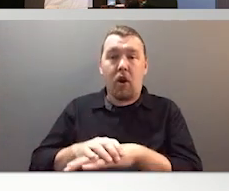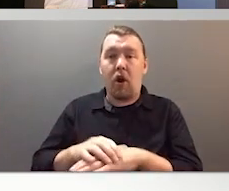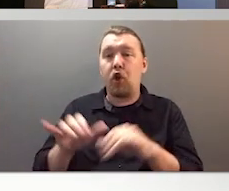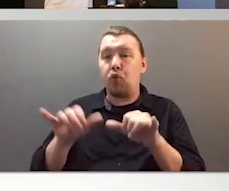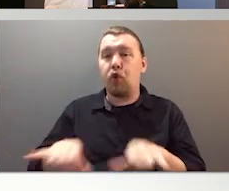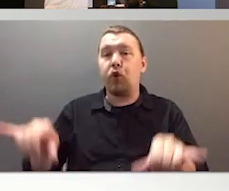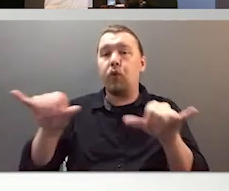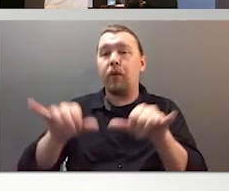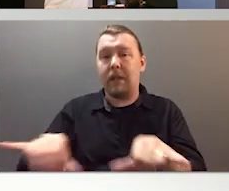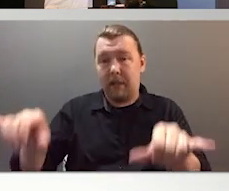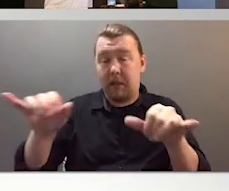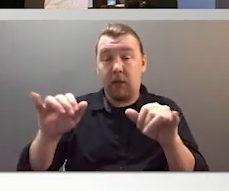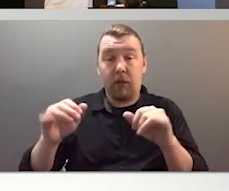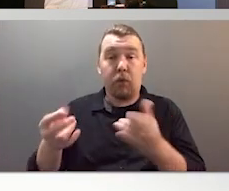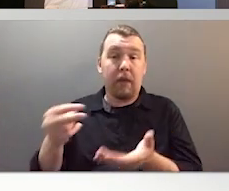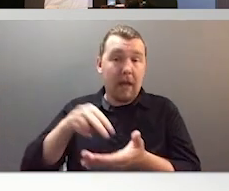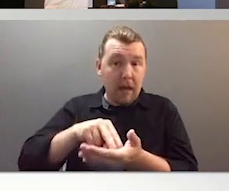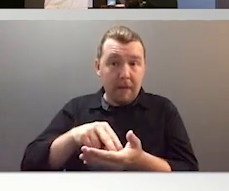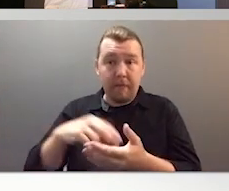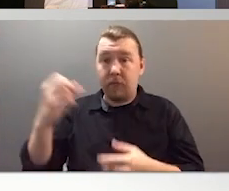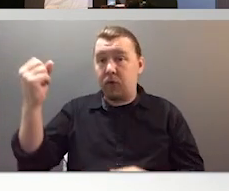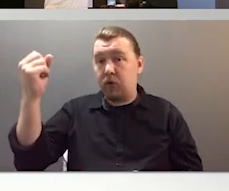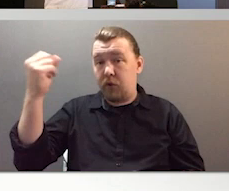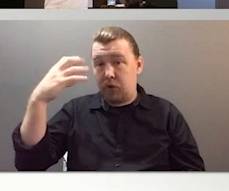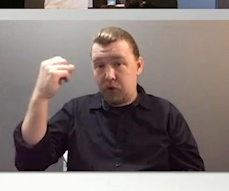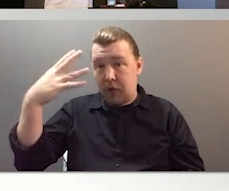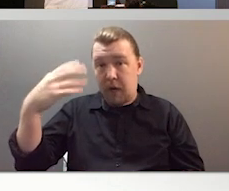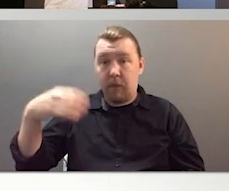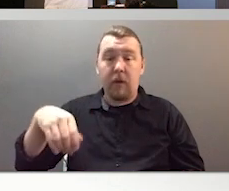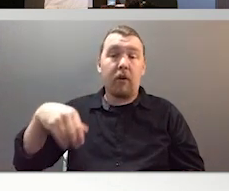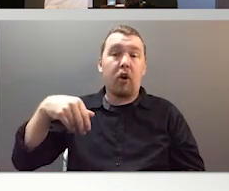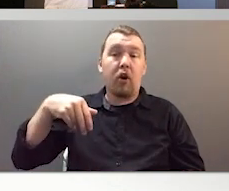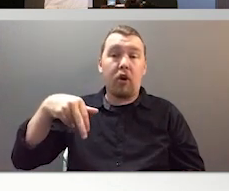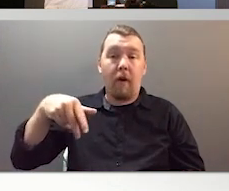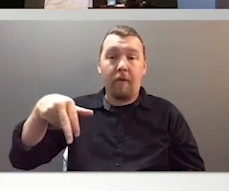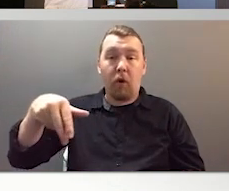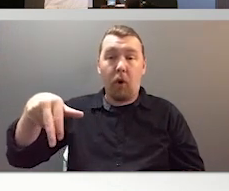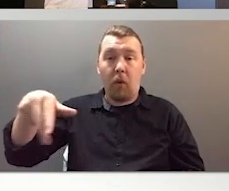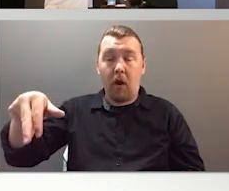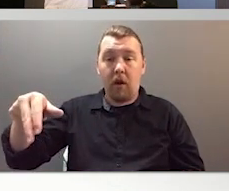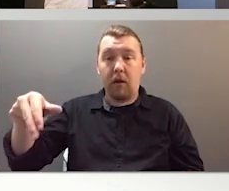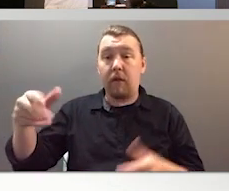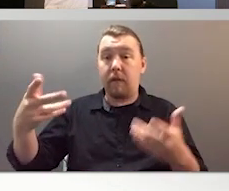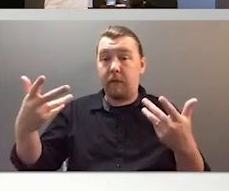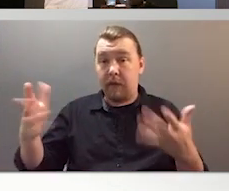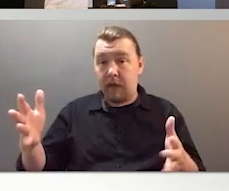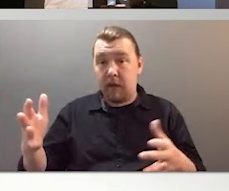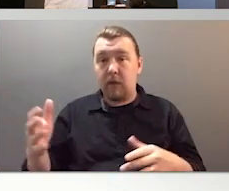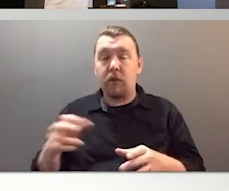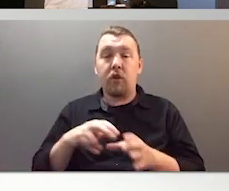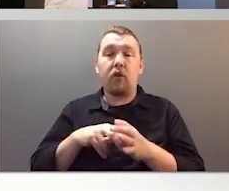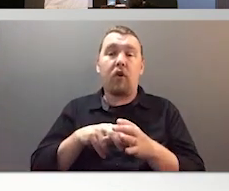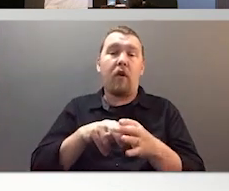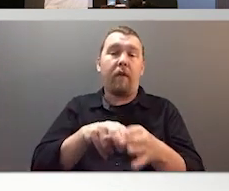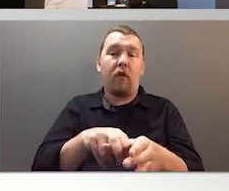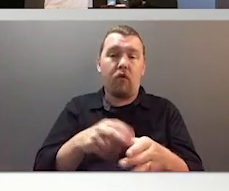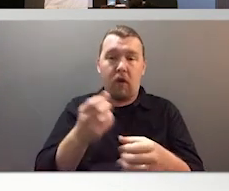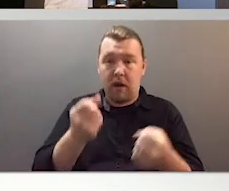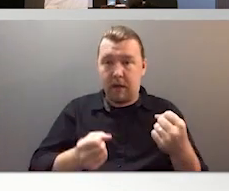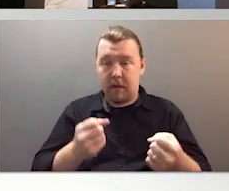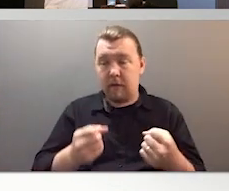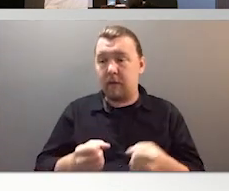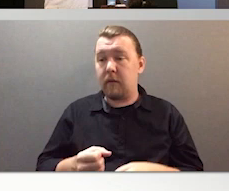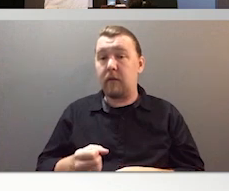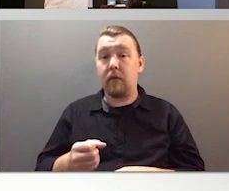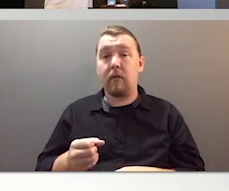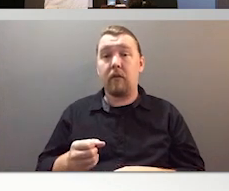ride. What he started doing is demanding my baking skills. Thank you, like 40 pounds later. And